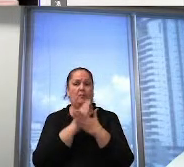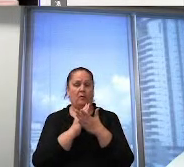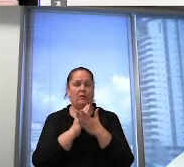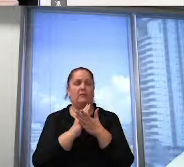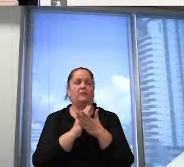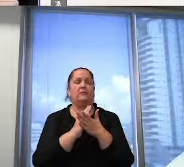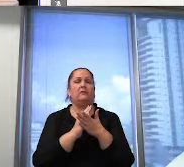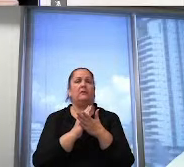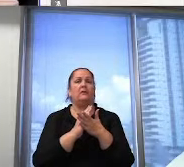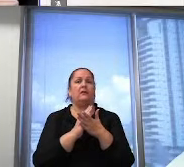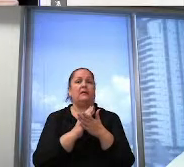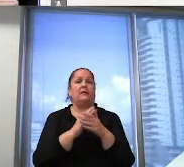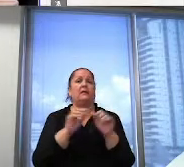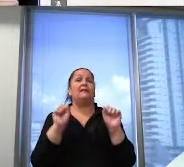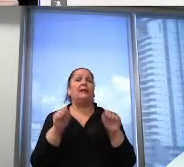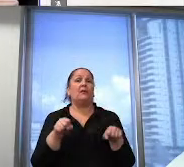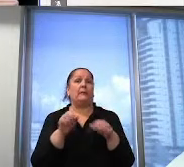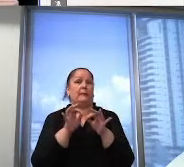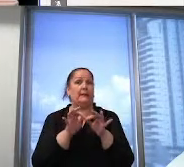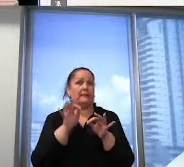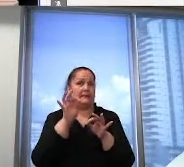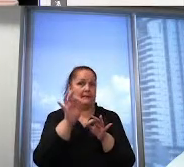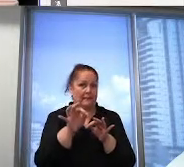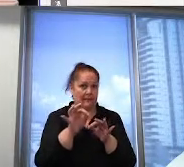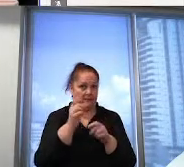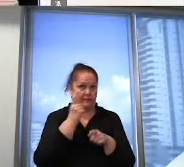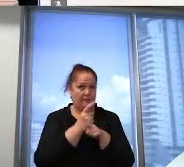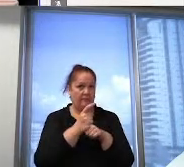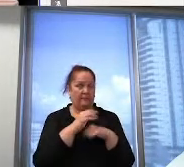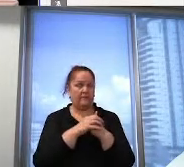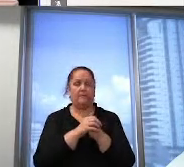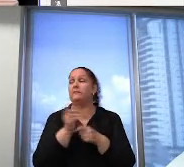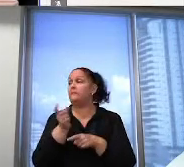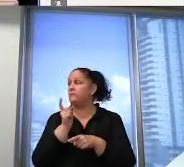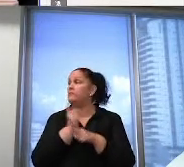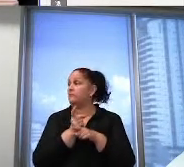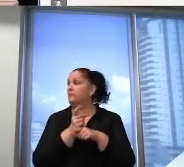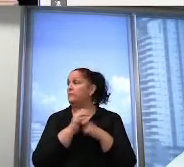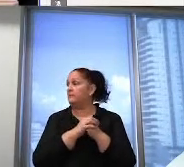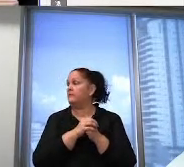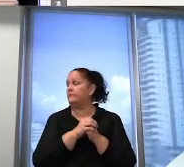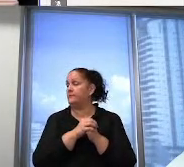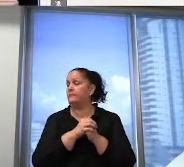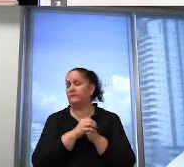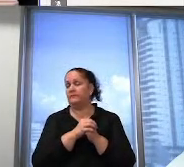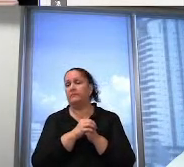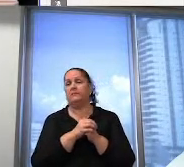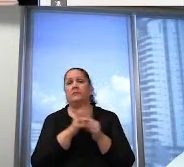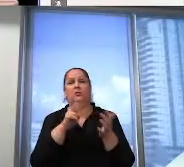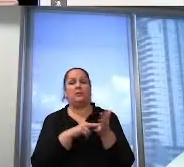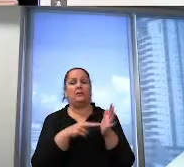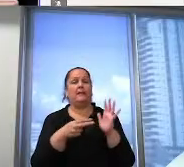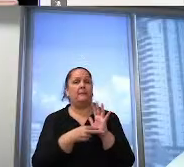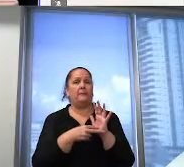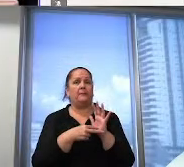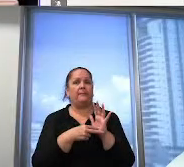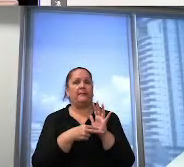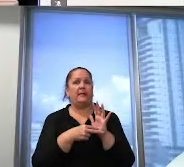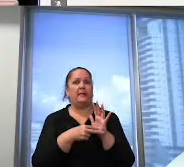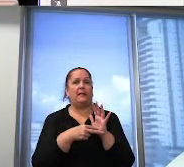or portions thereof that could be delayed, right? Correct. And by that, you